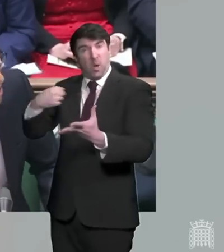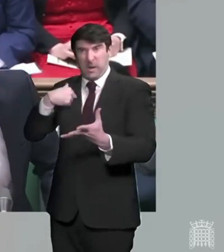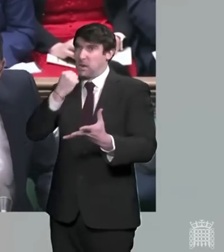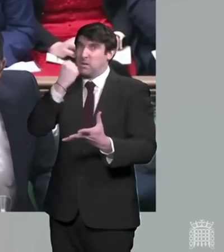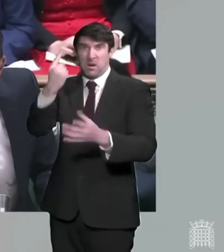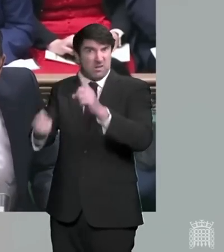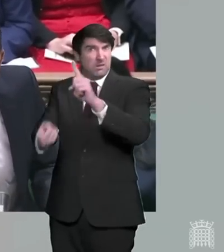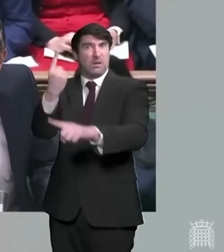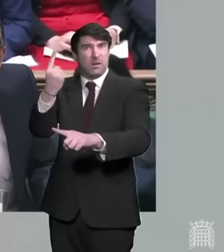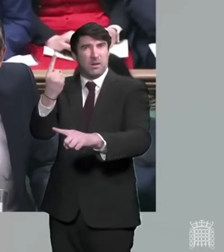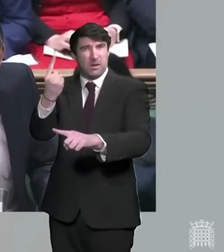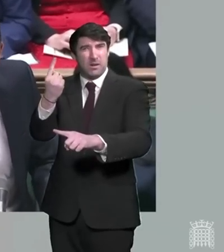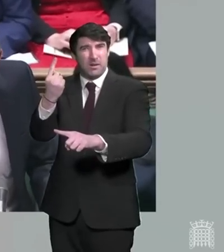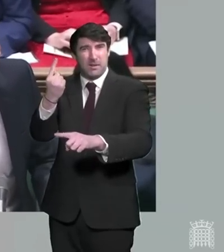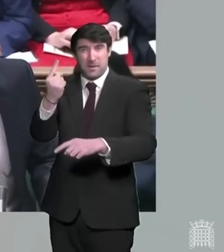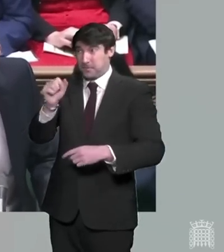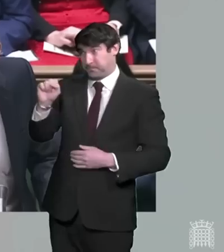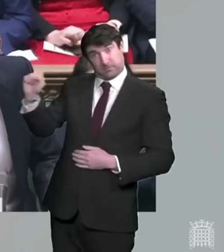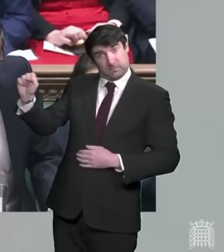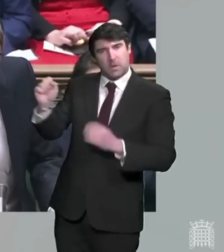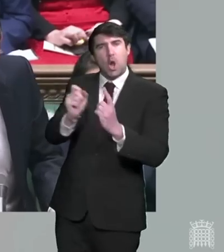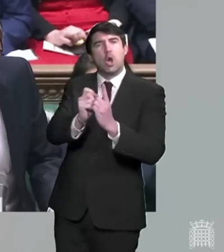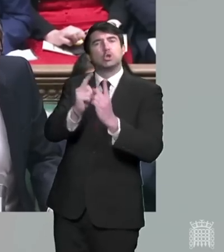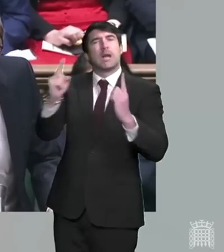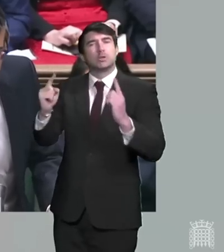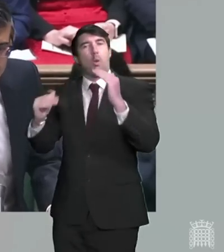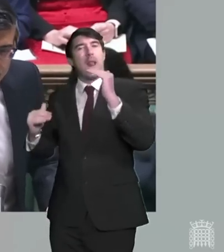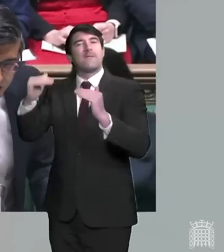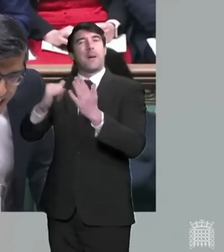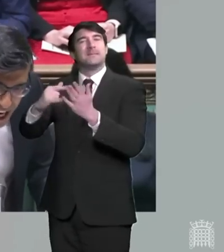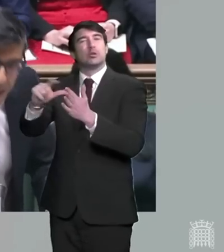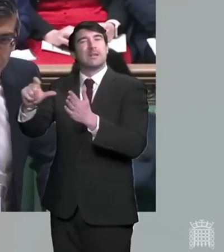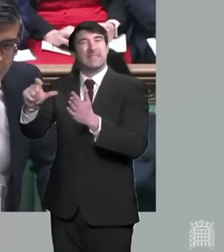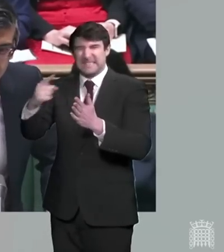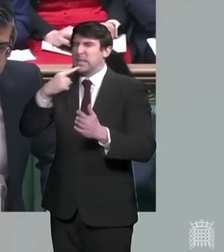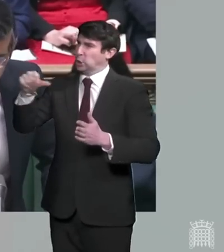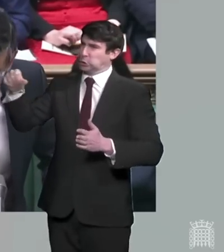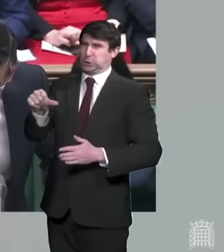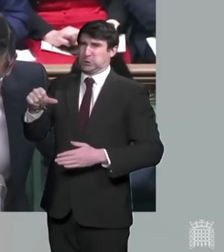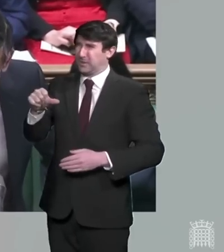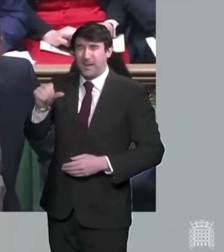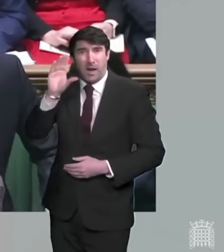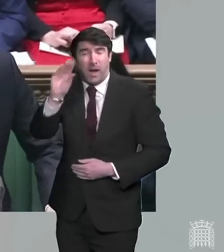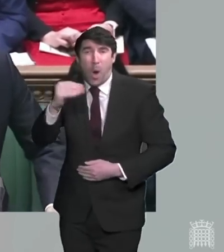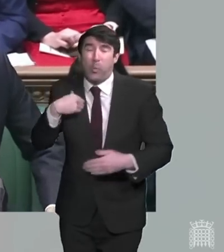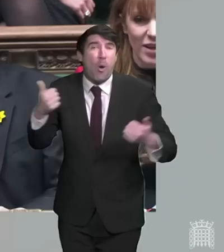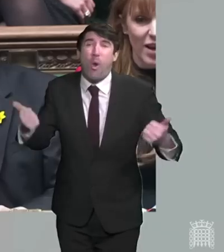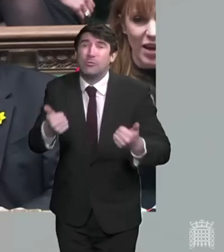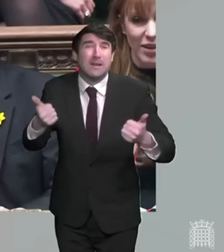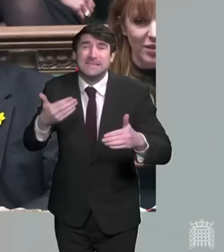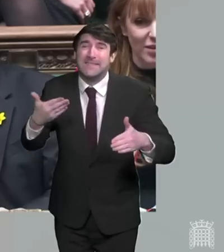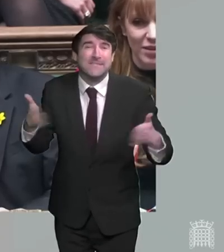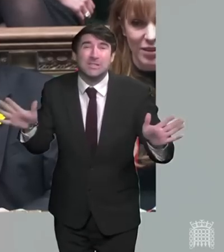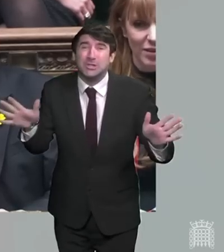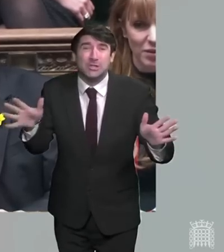what his shadow levelling up secretary called for recently. But I've got good news for them. We did it a year ago. They've got to keep up. Now,